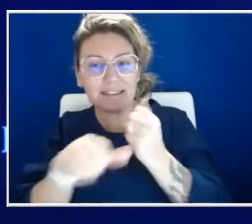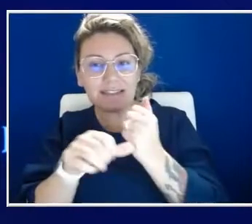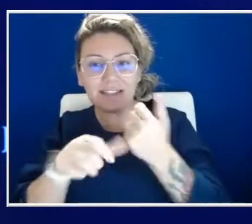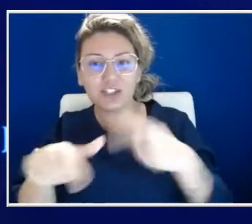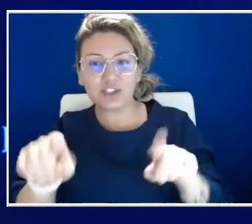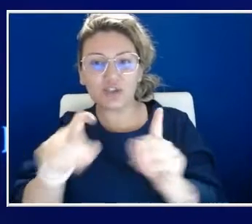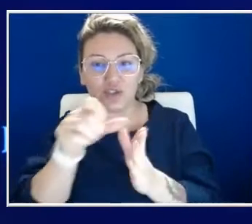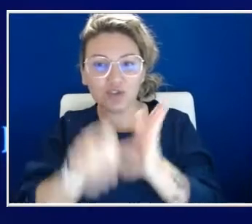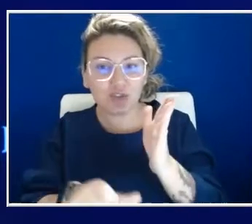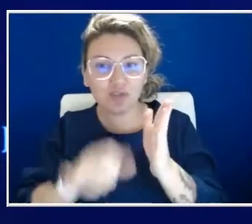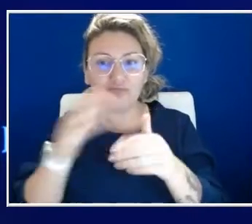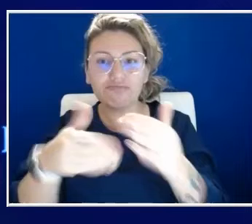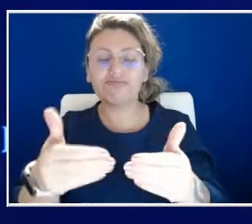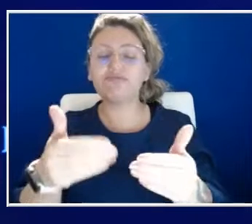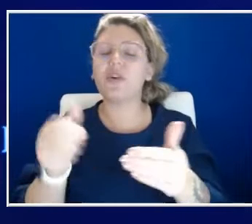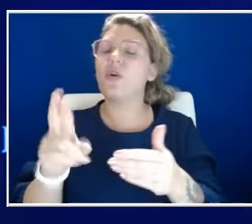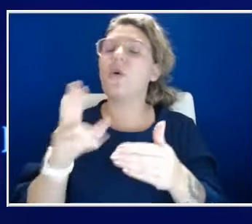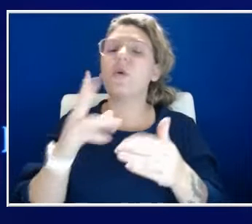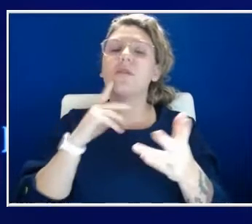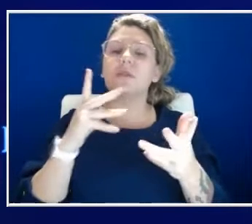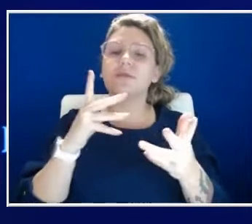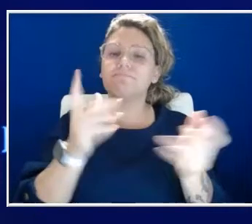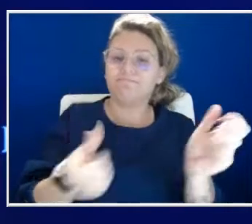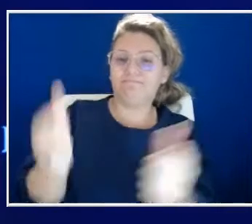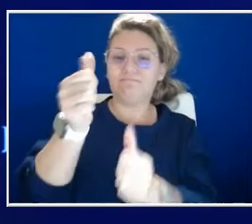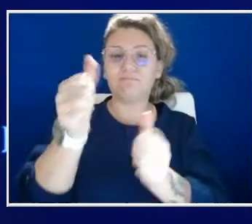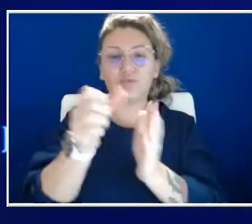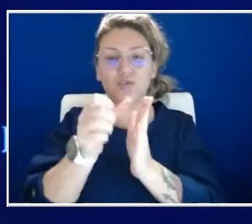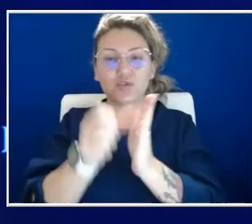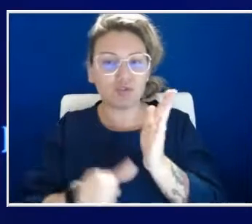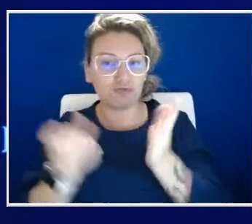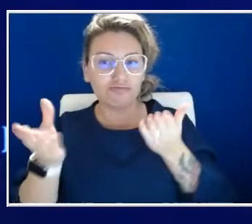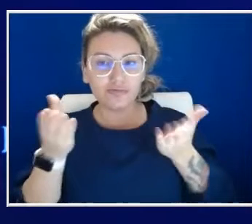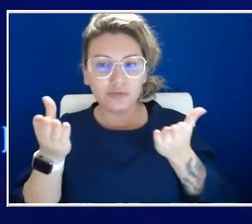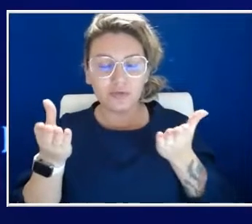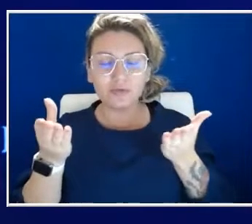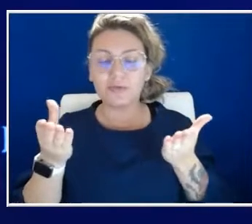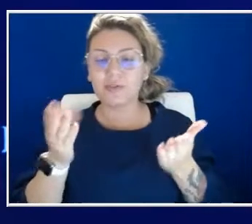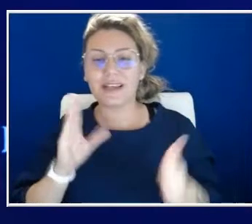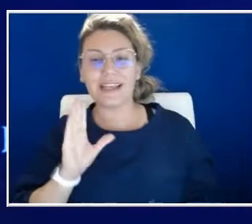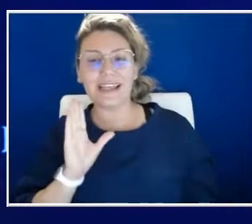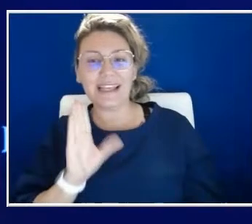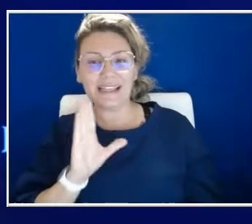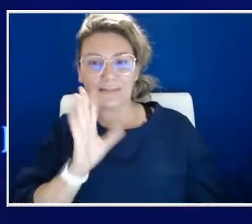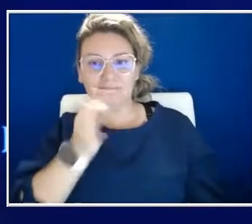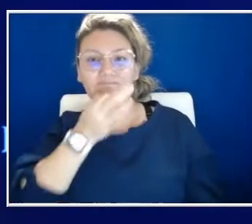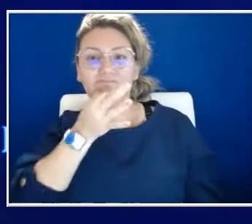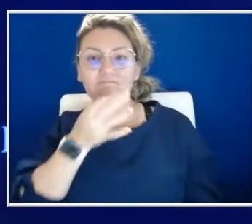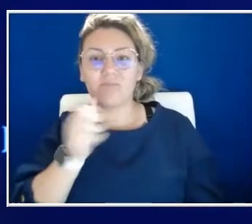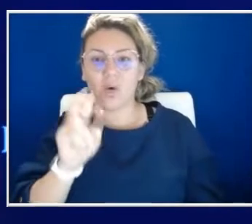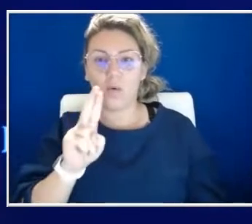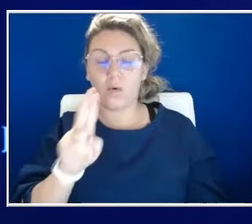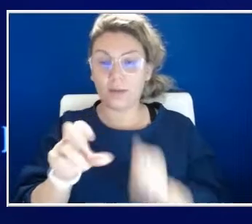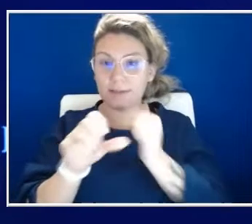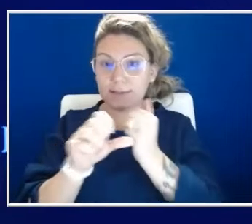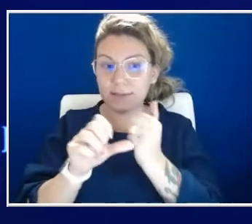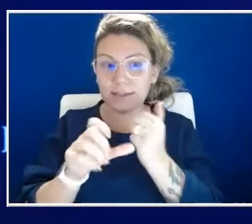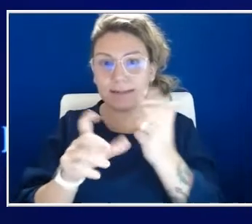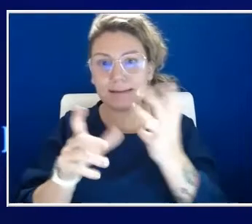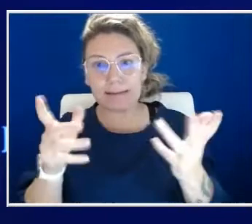procedure or as the head of the surgical services, you know, his expertise or assistance in sort of getting